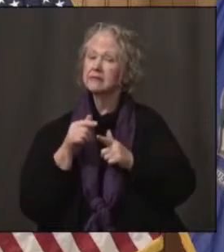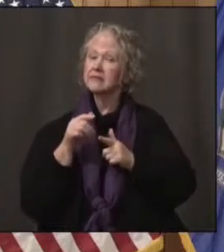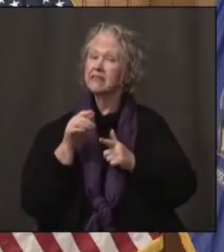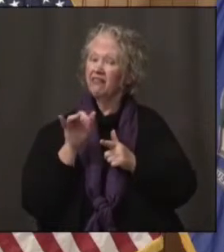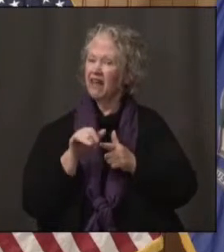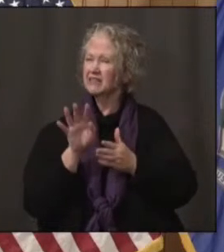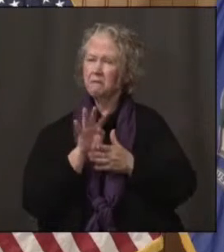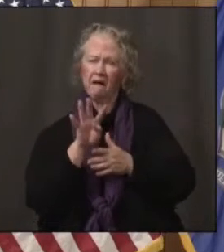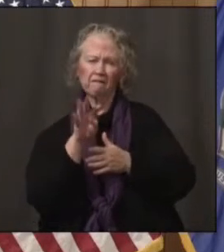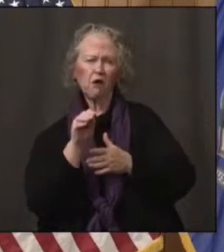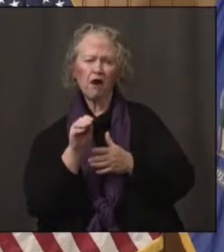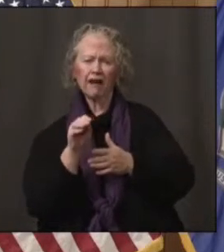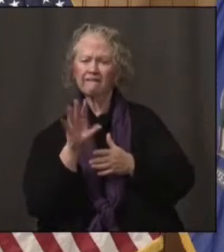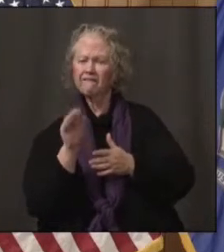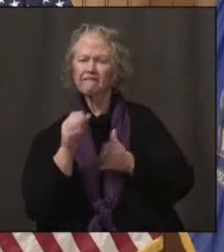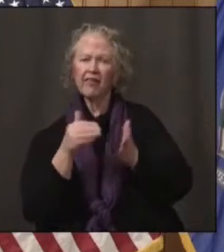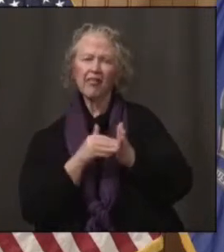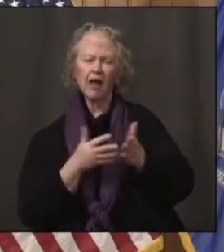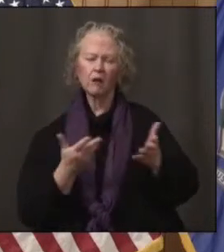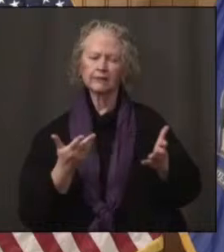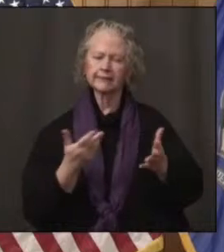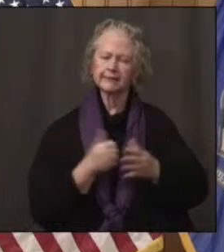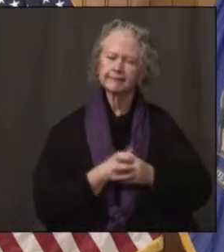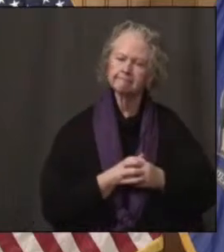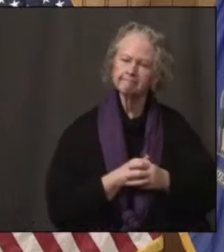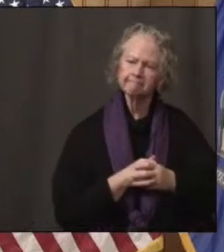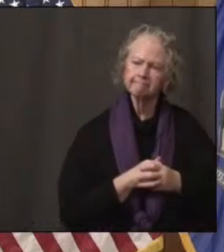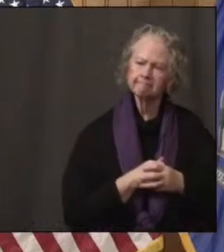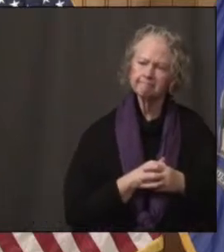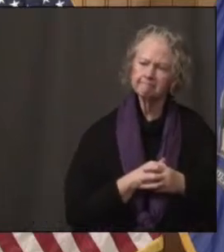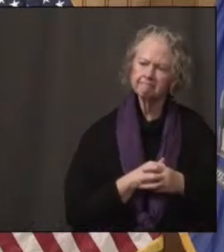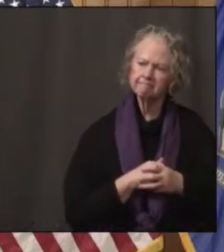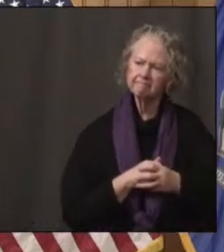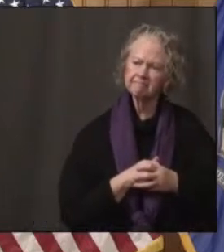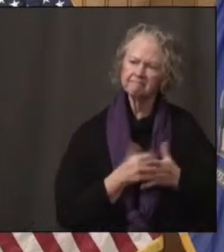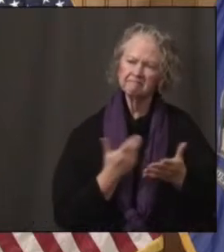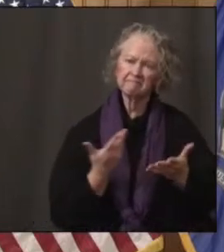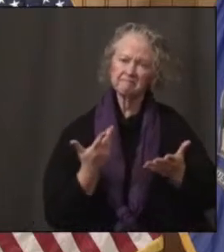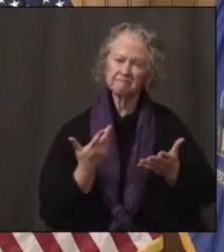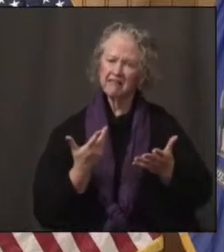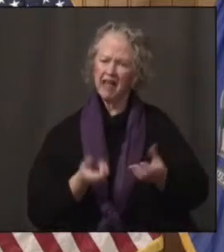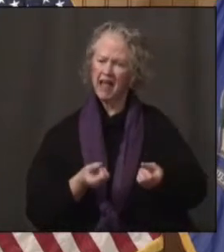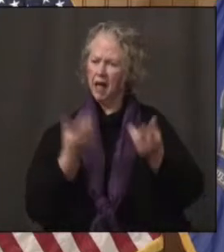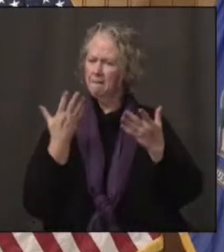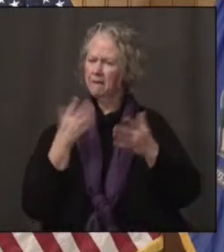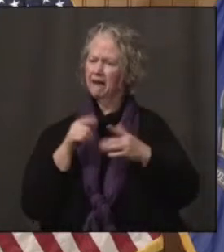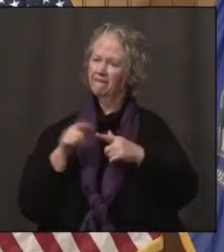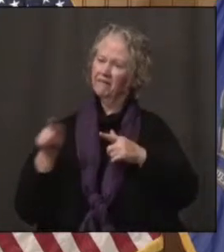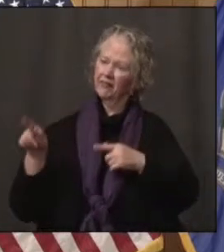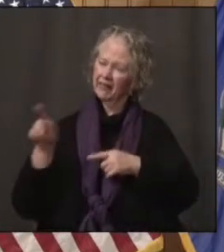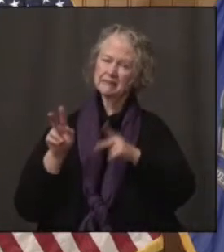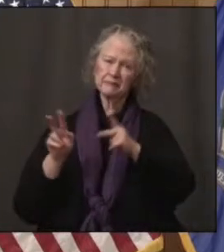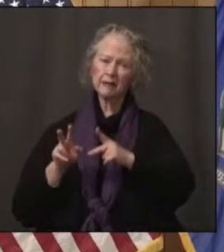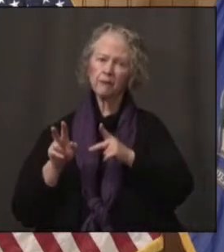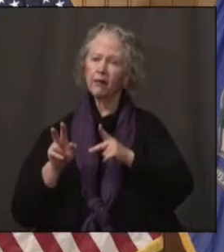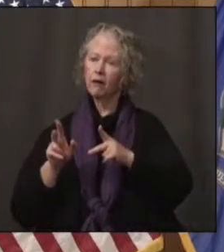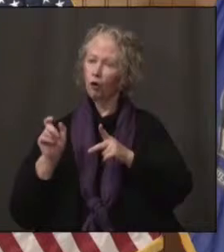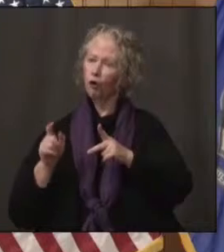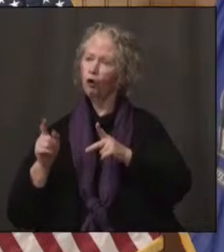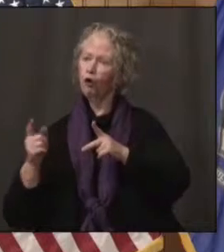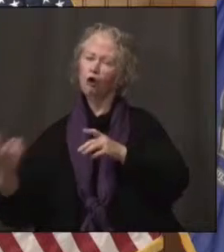How large of much of these disproportionately affected communities could be included